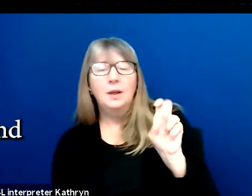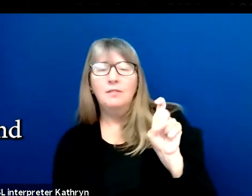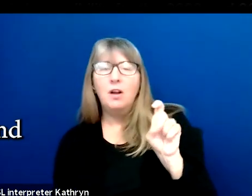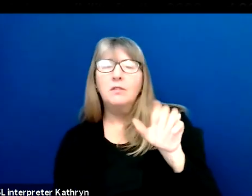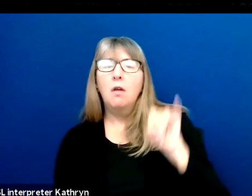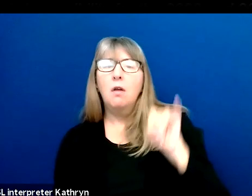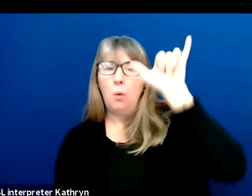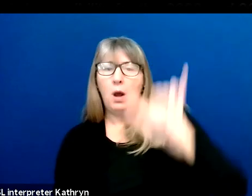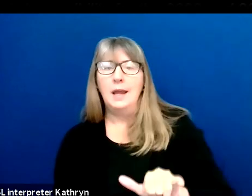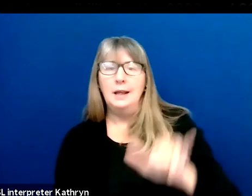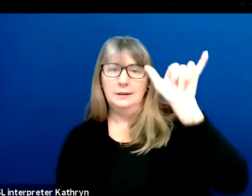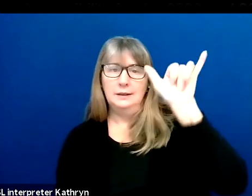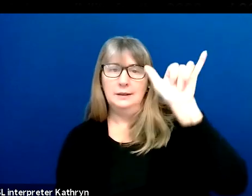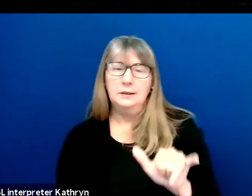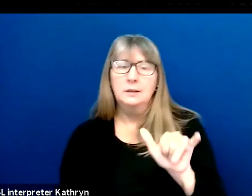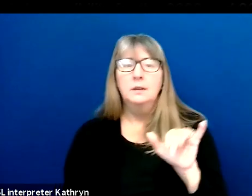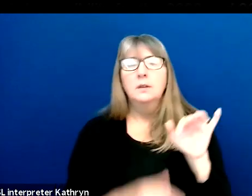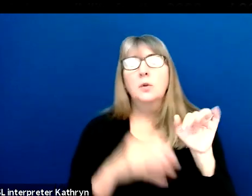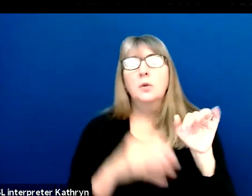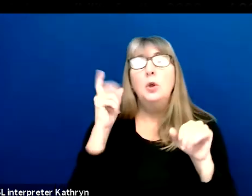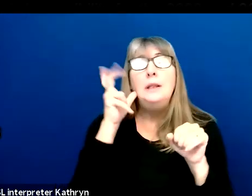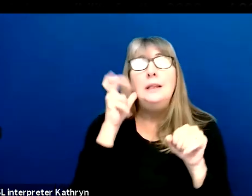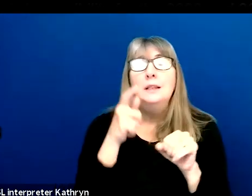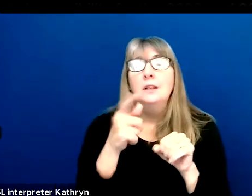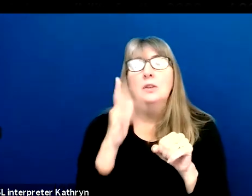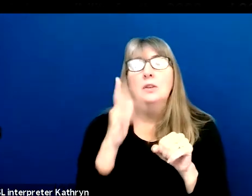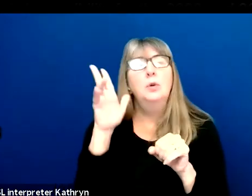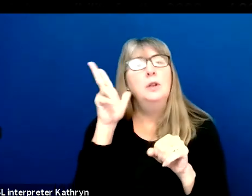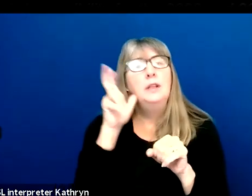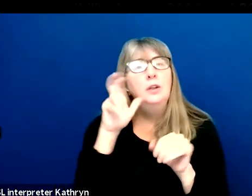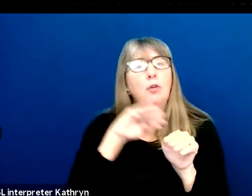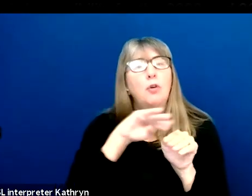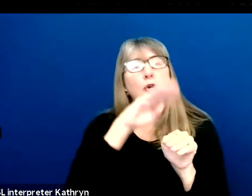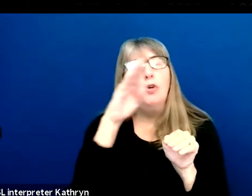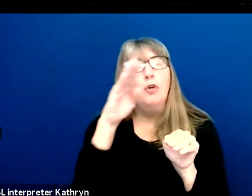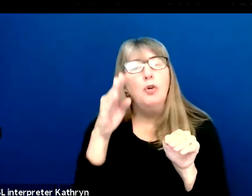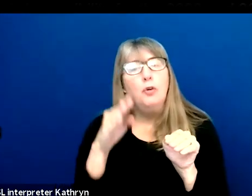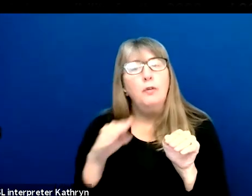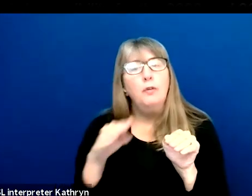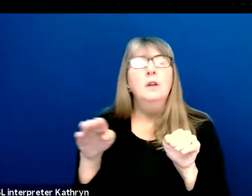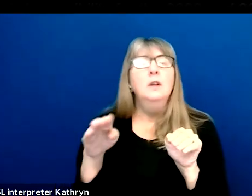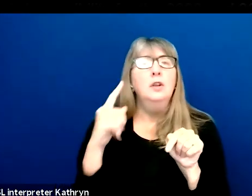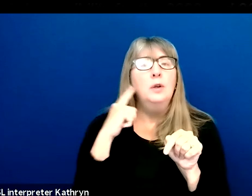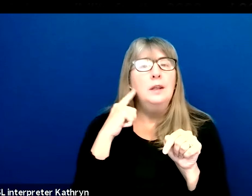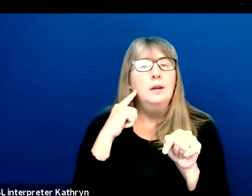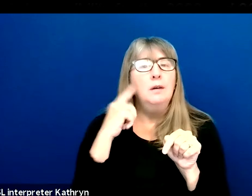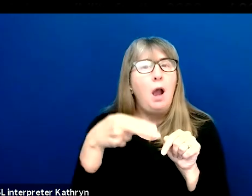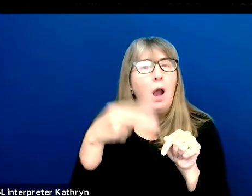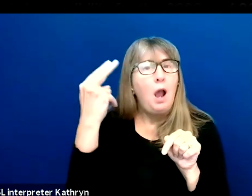Kepler waveband. So when we listen to this, we'll hear that underlying curve and then a higher pitch that denotes where the GALEX